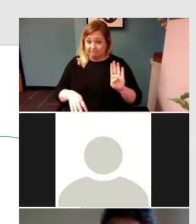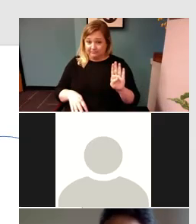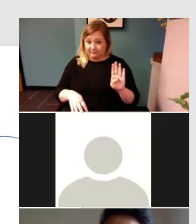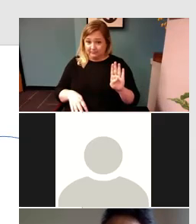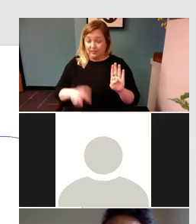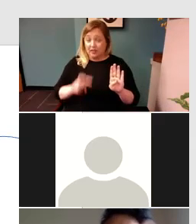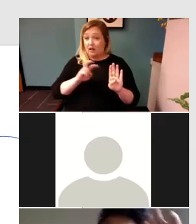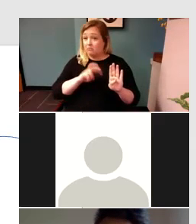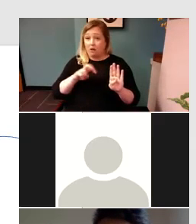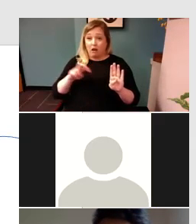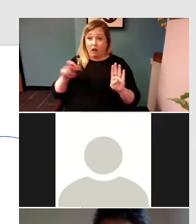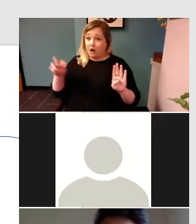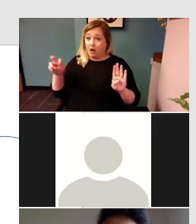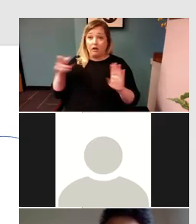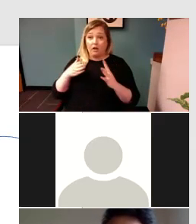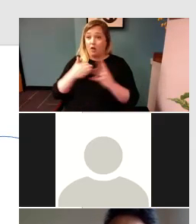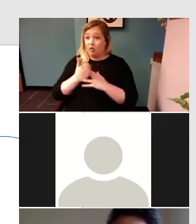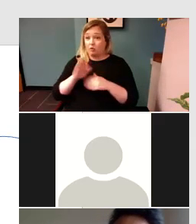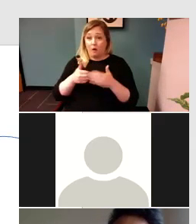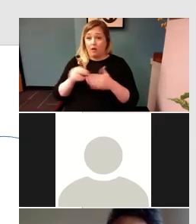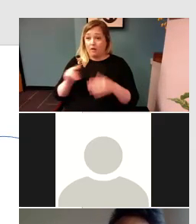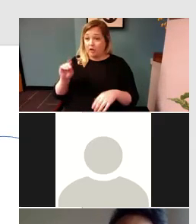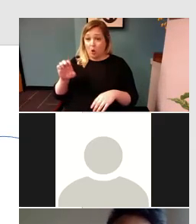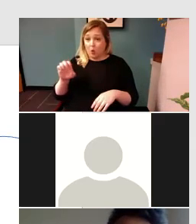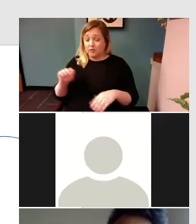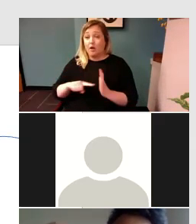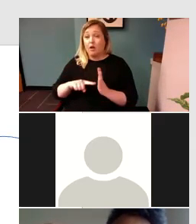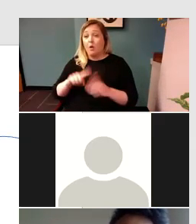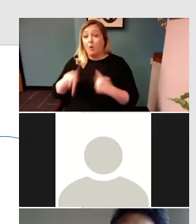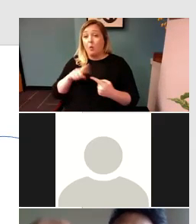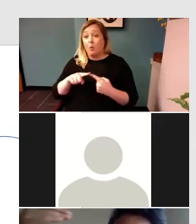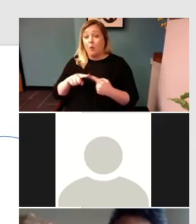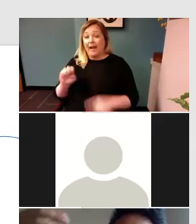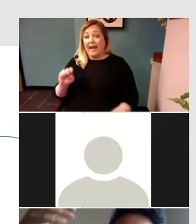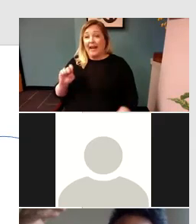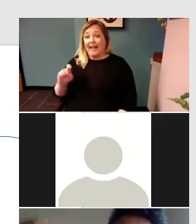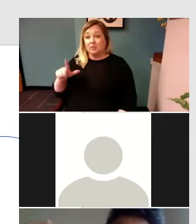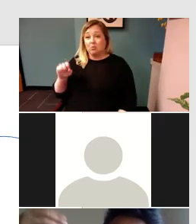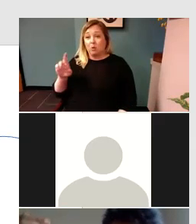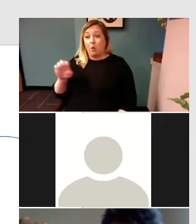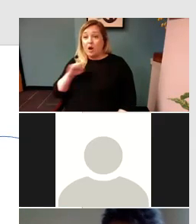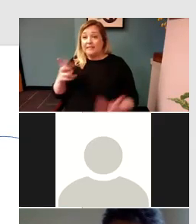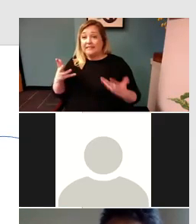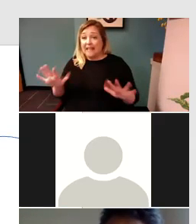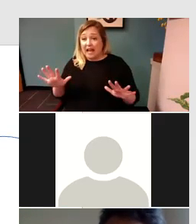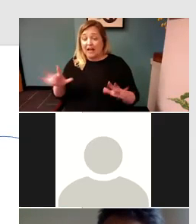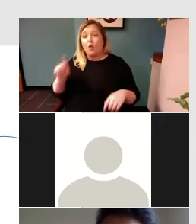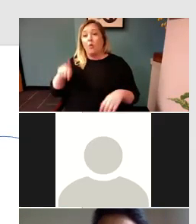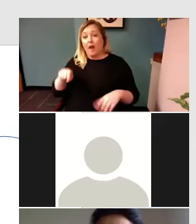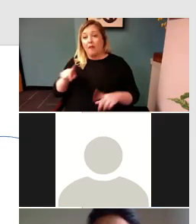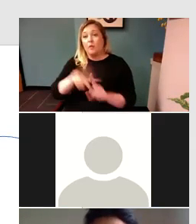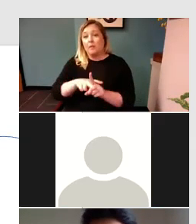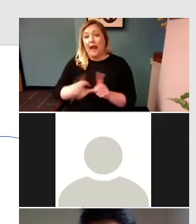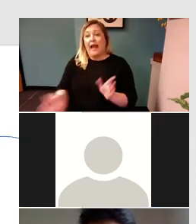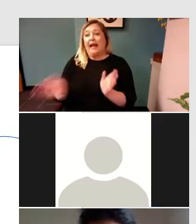done, that is, once explore is done, that means that we need to explore more to cover all the vertices that are not covered yet. And so